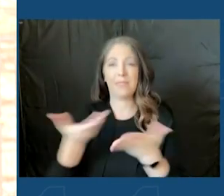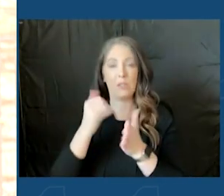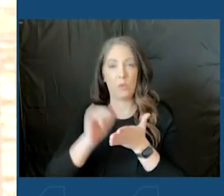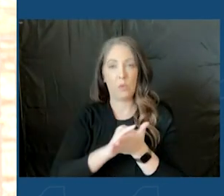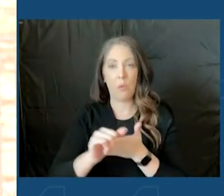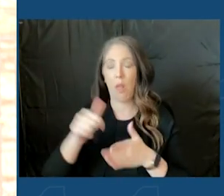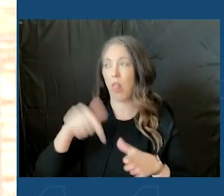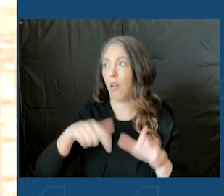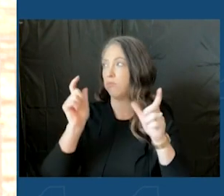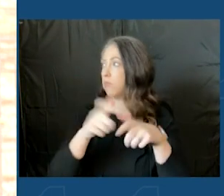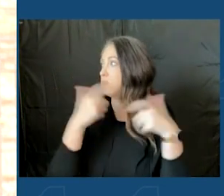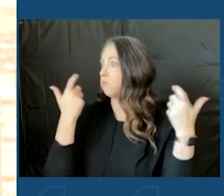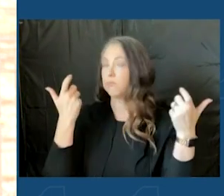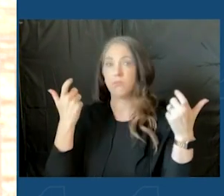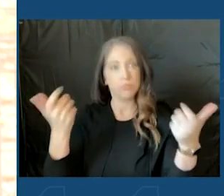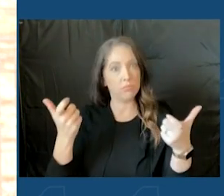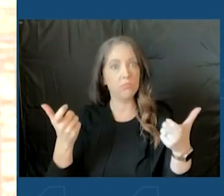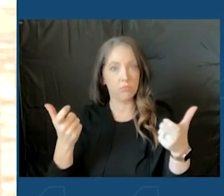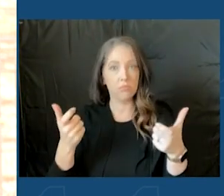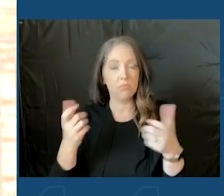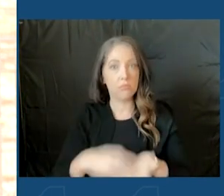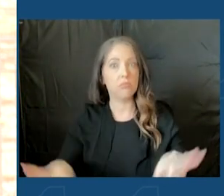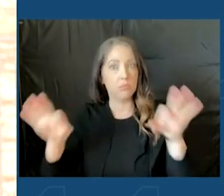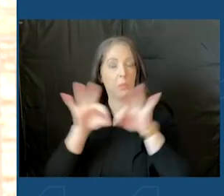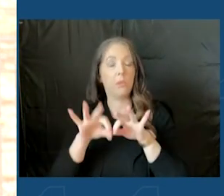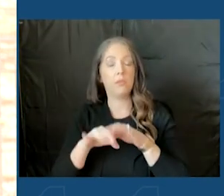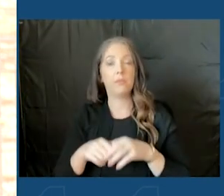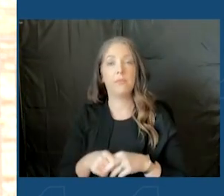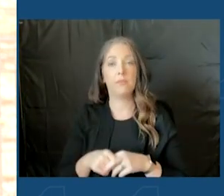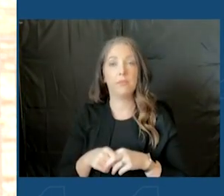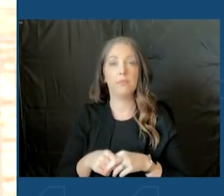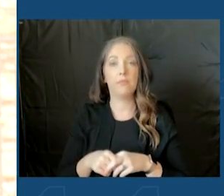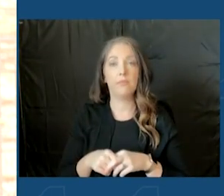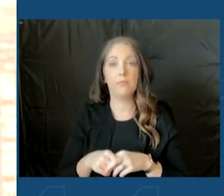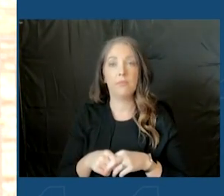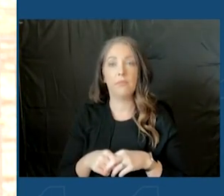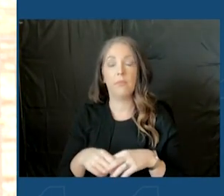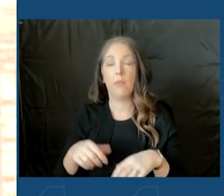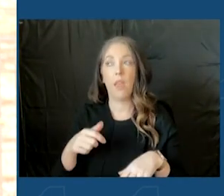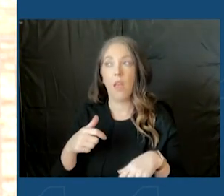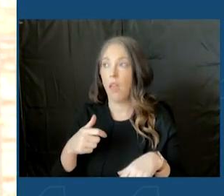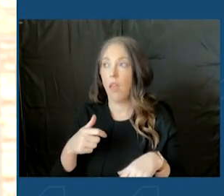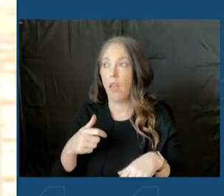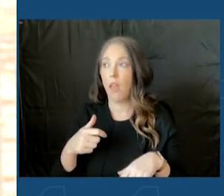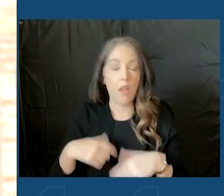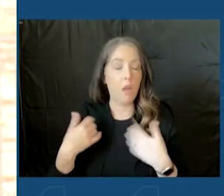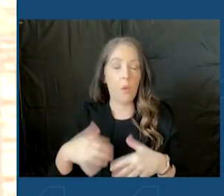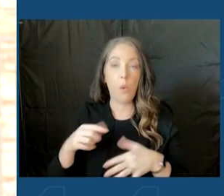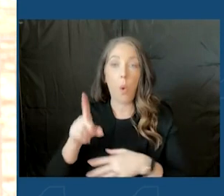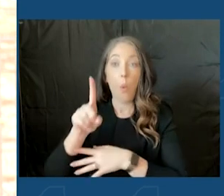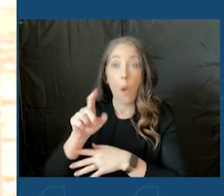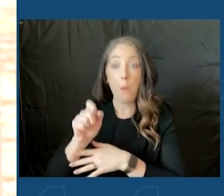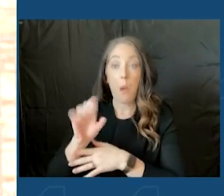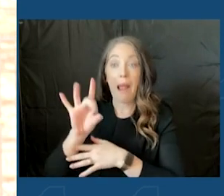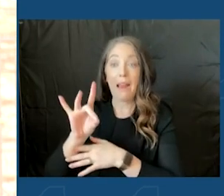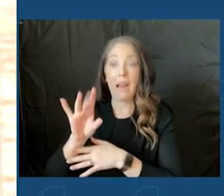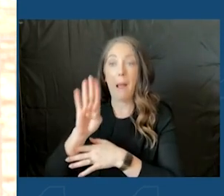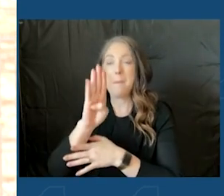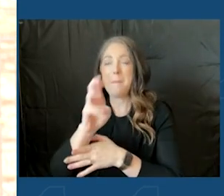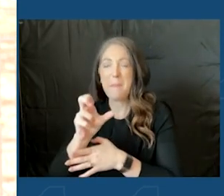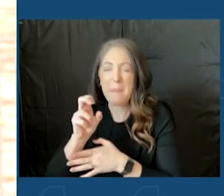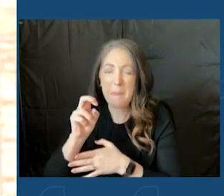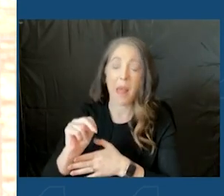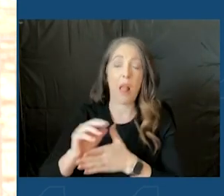us. I cannot ever overstate what a $1.8 billion investment creating